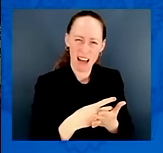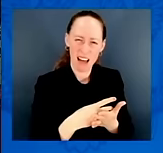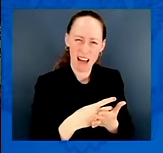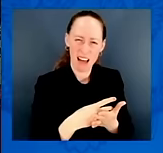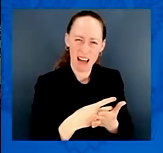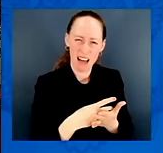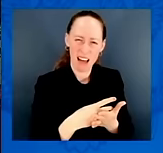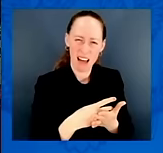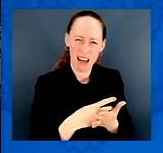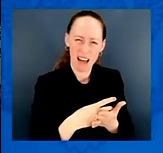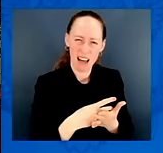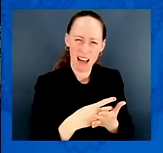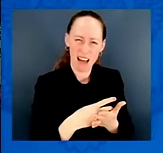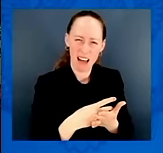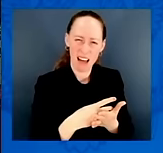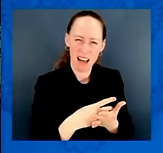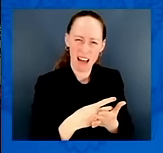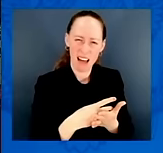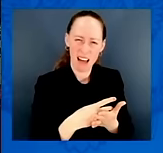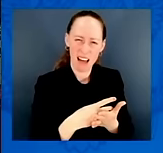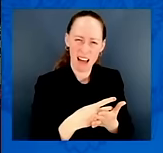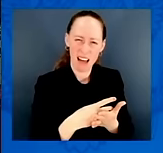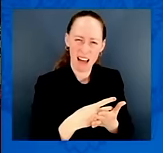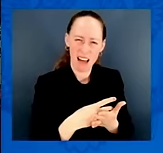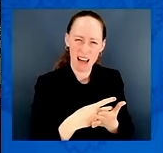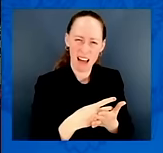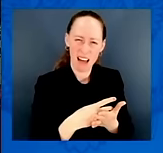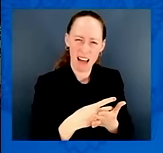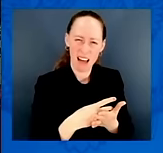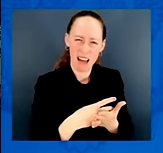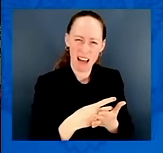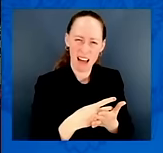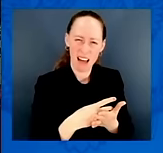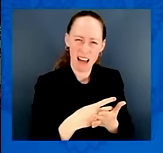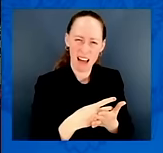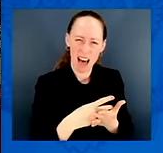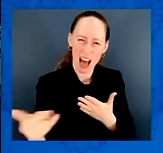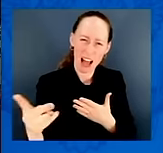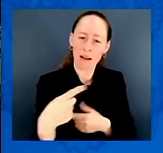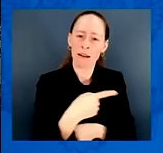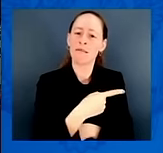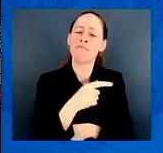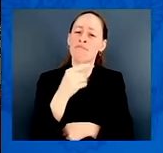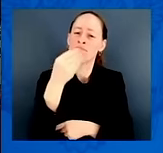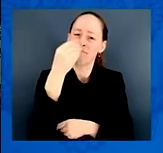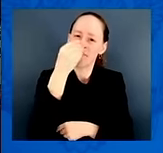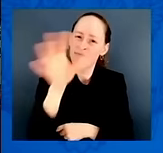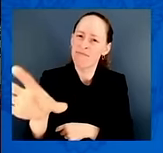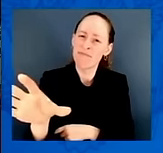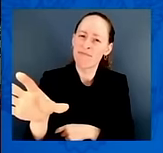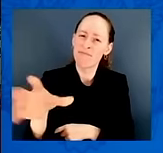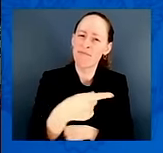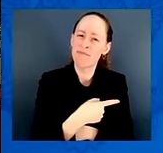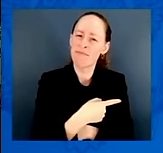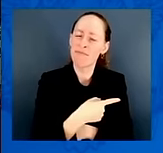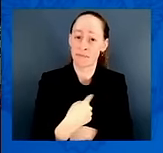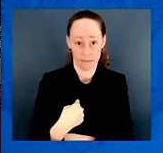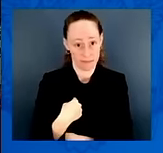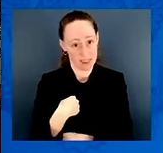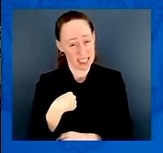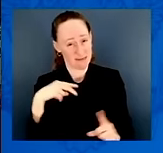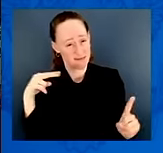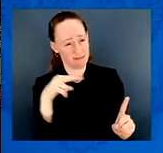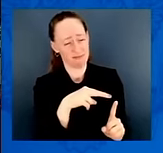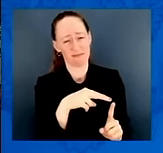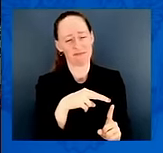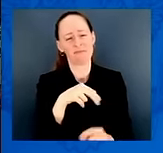this is getting just outright stupid. This is outright stupid. Sorry. I came to office determined to get us through one of